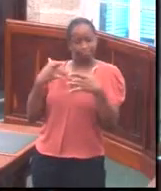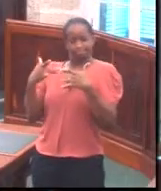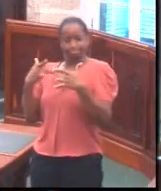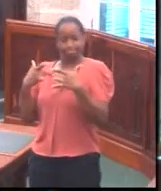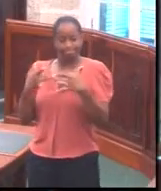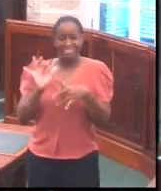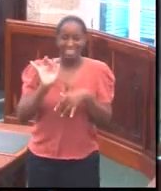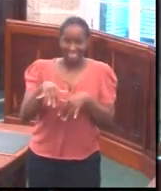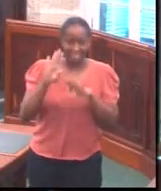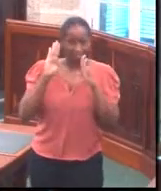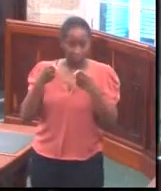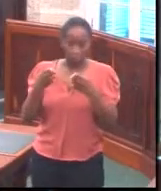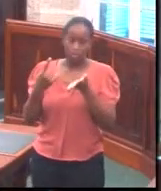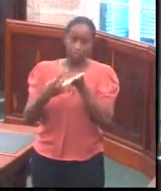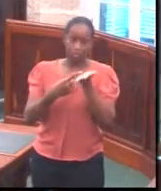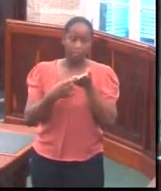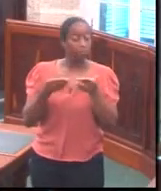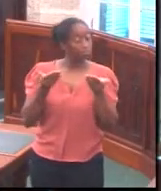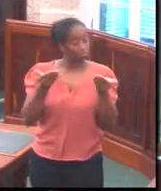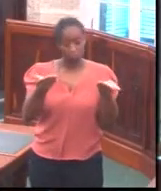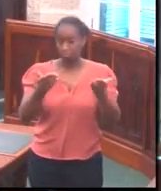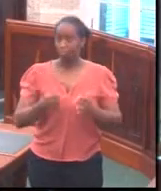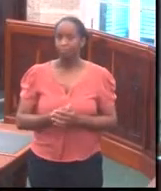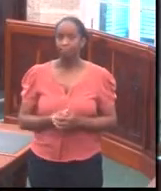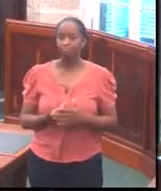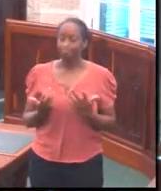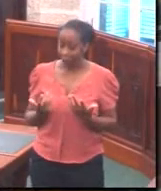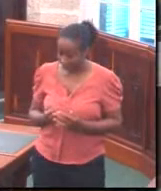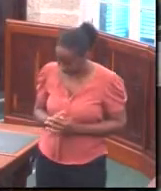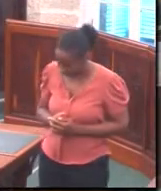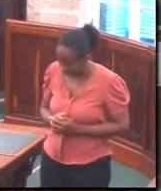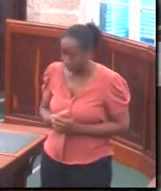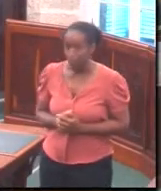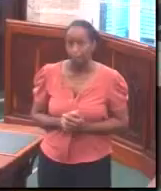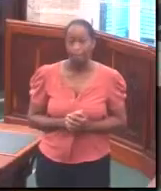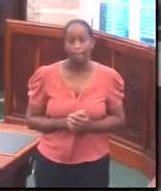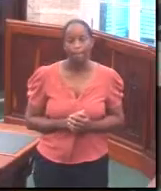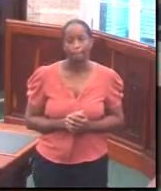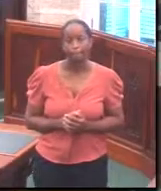Continue. Honourable Christchurch. I'm obliged to you, sir.